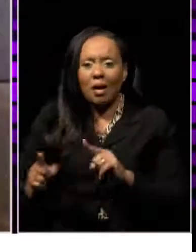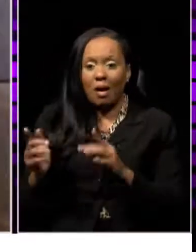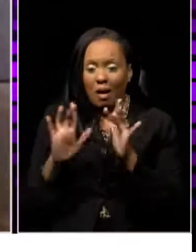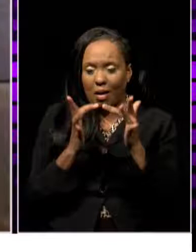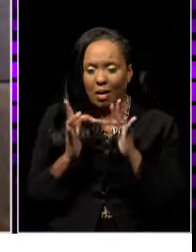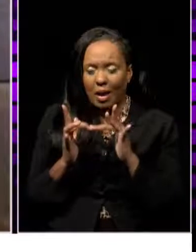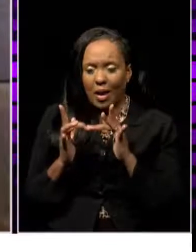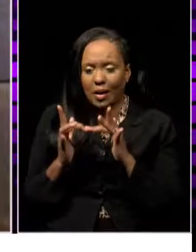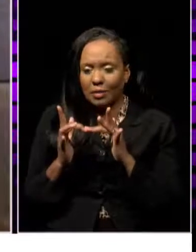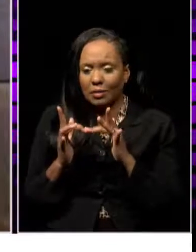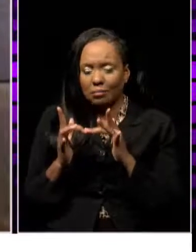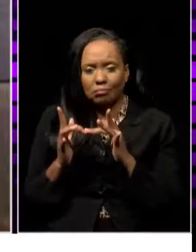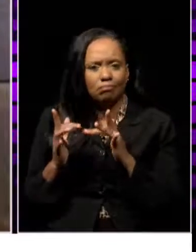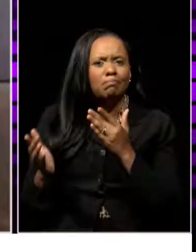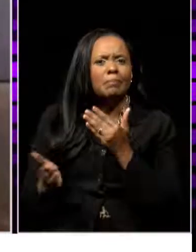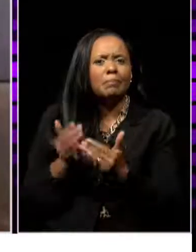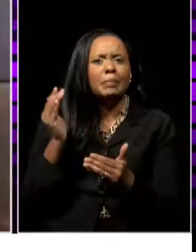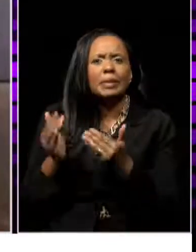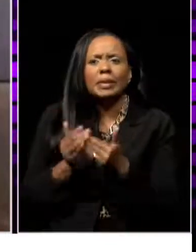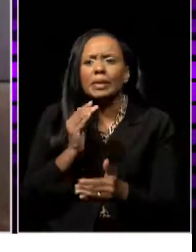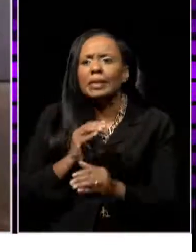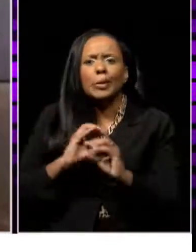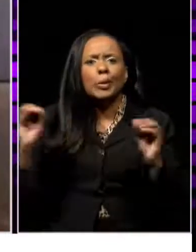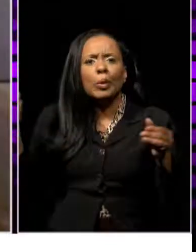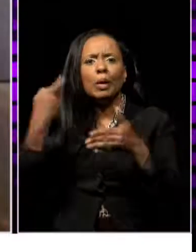with no cost or time.